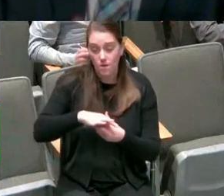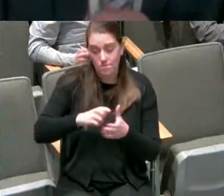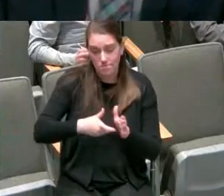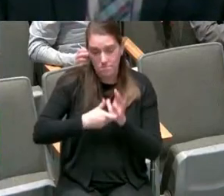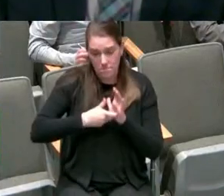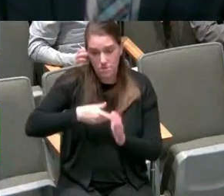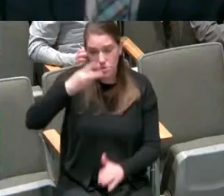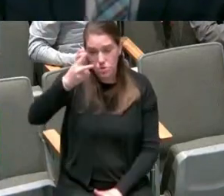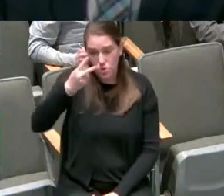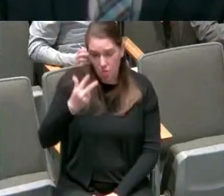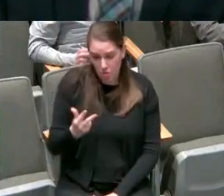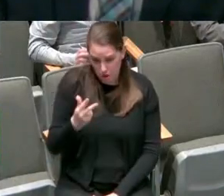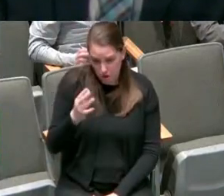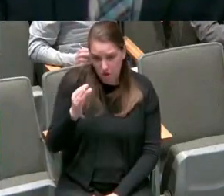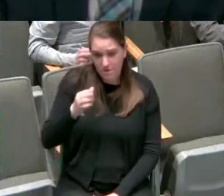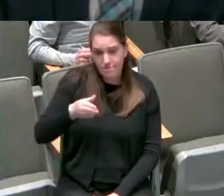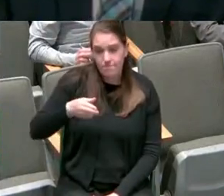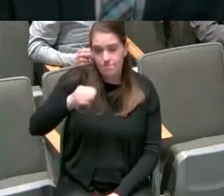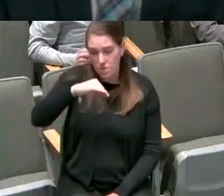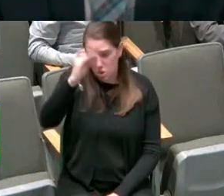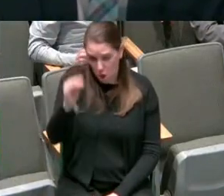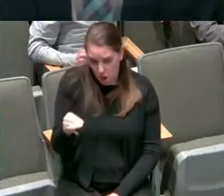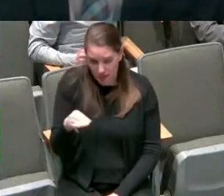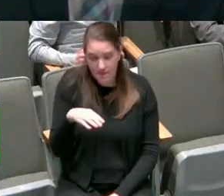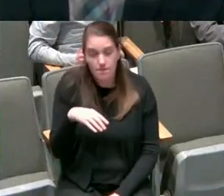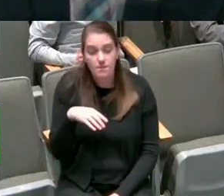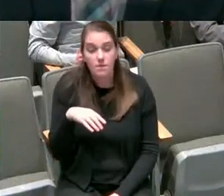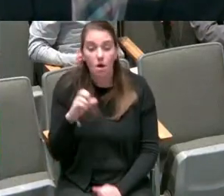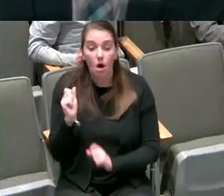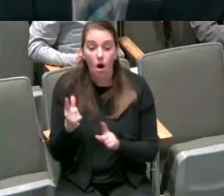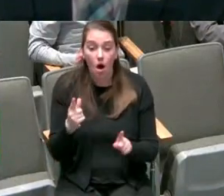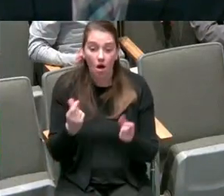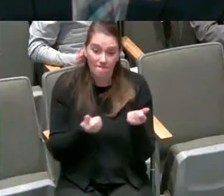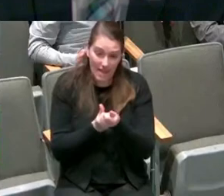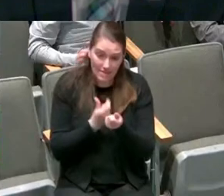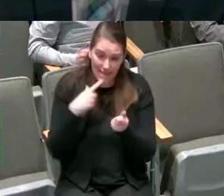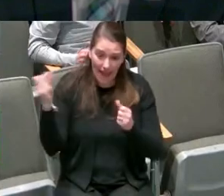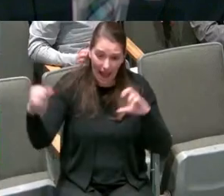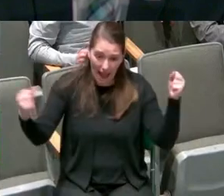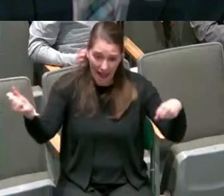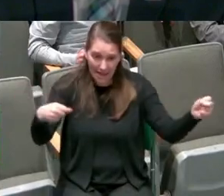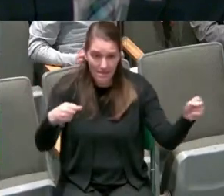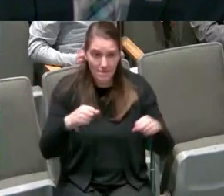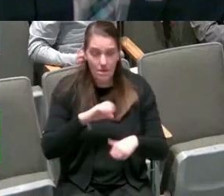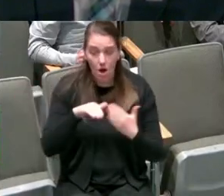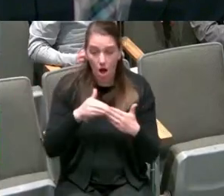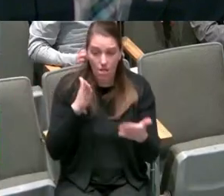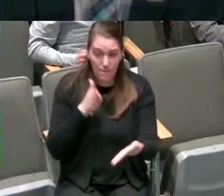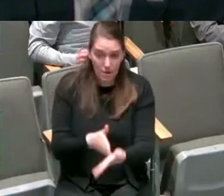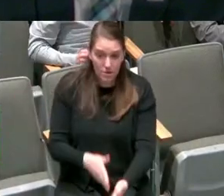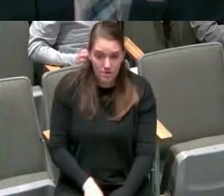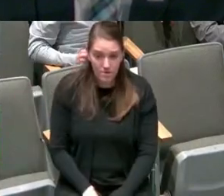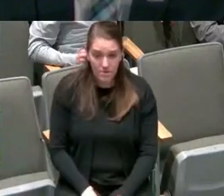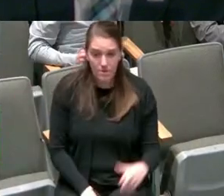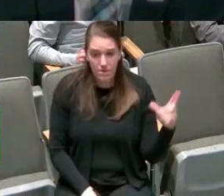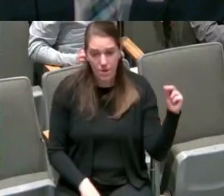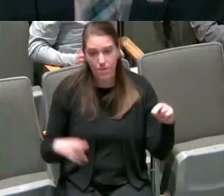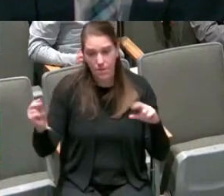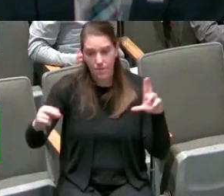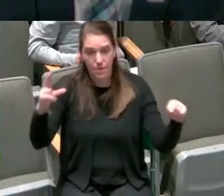two-thirds majority all in favor please say aye all opposed